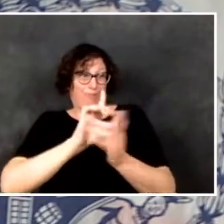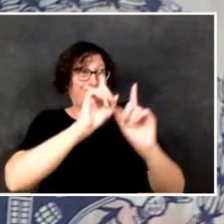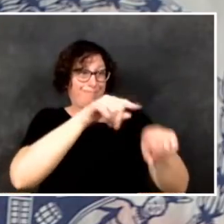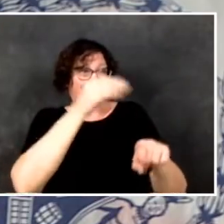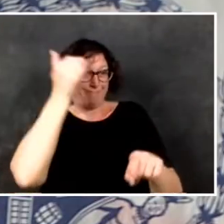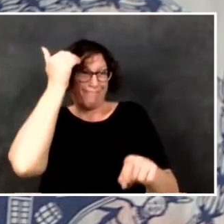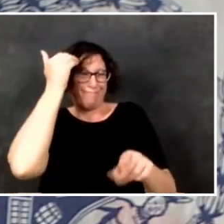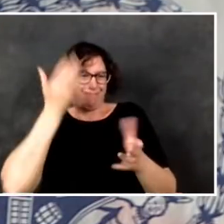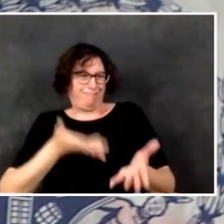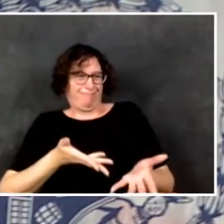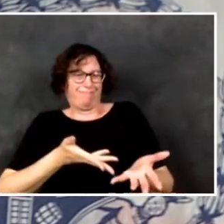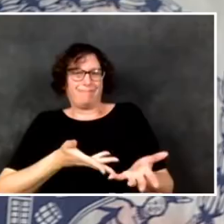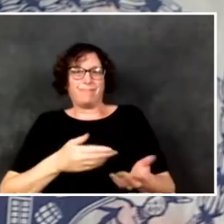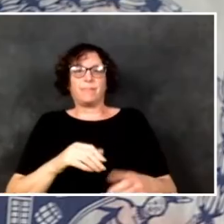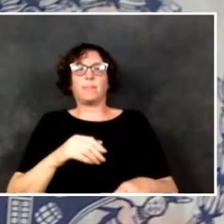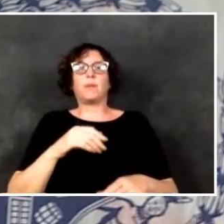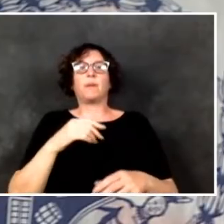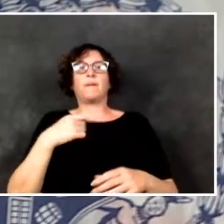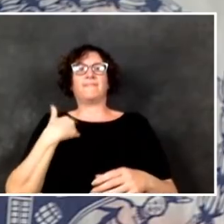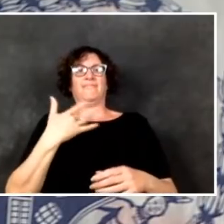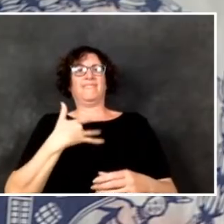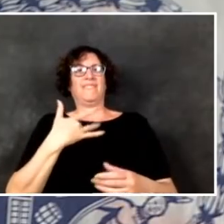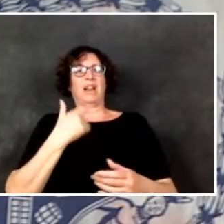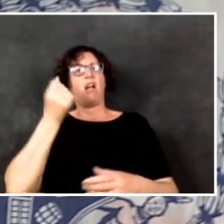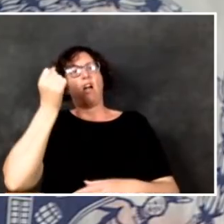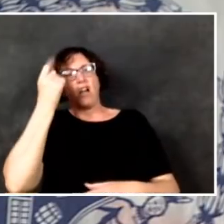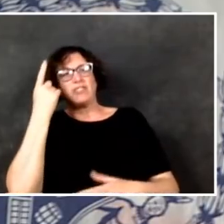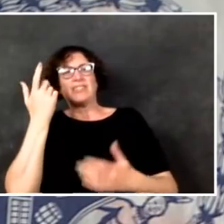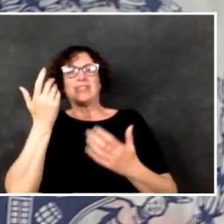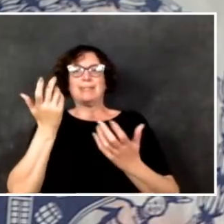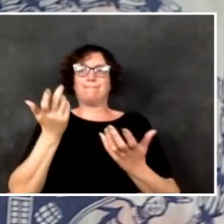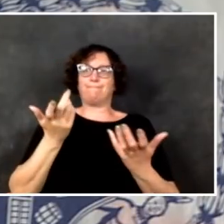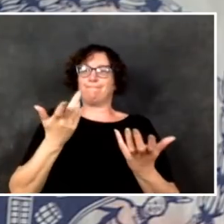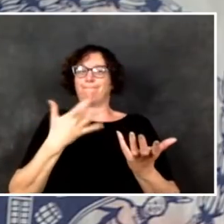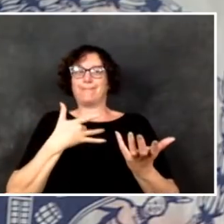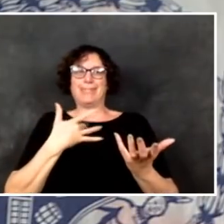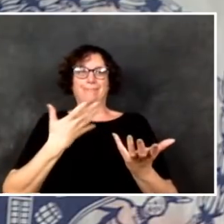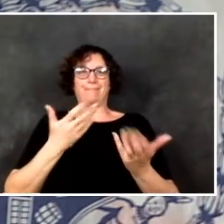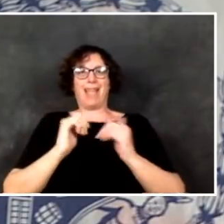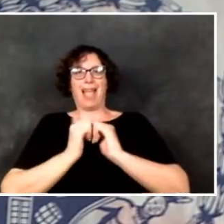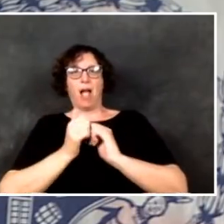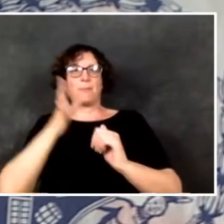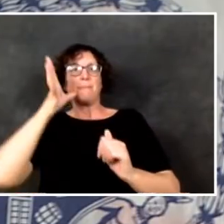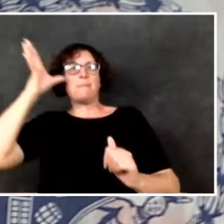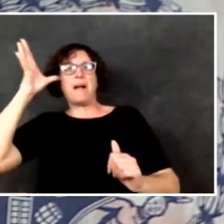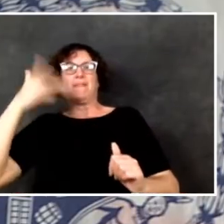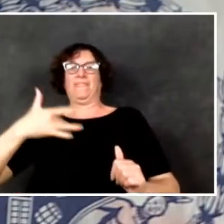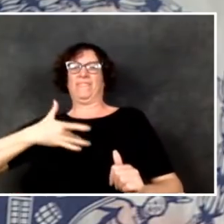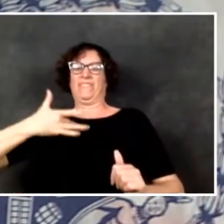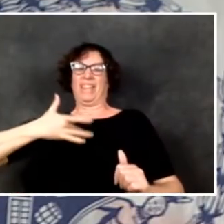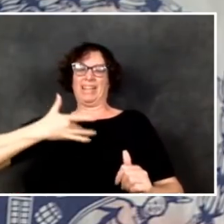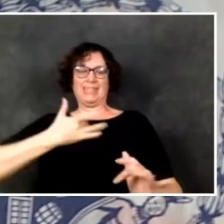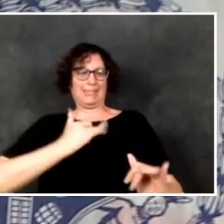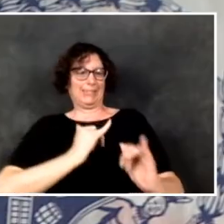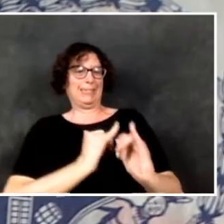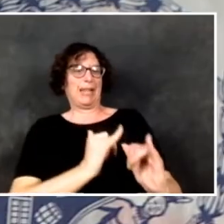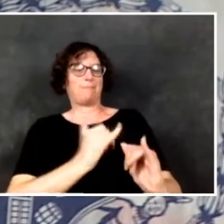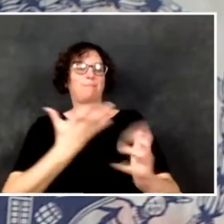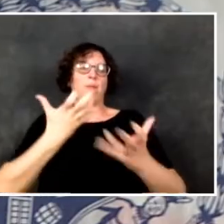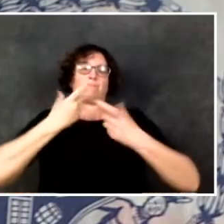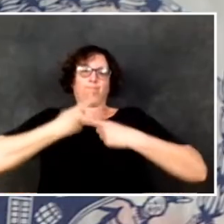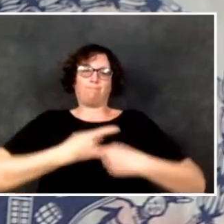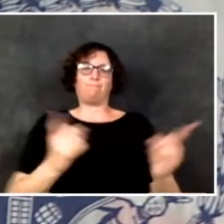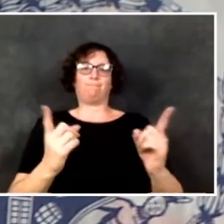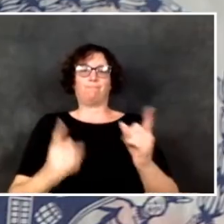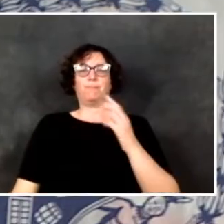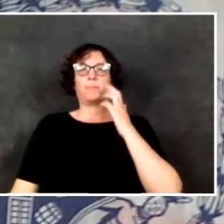to parents to announce it immediately. Again, the decision was made based on the health and well-being and safety of our kids,